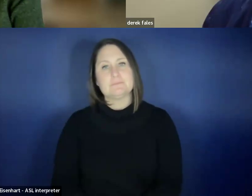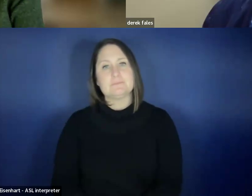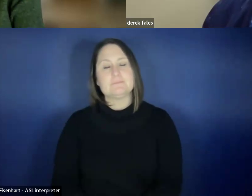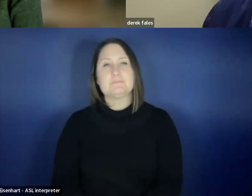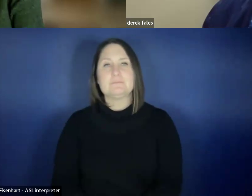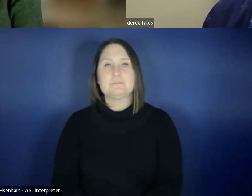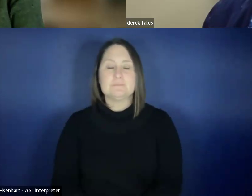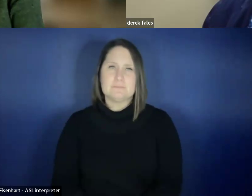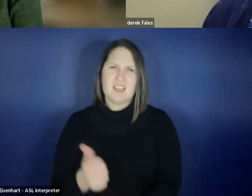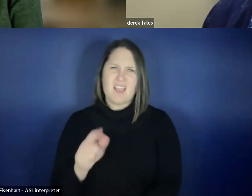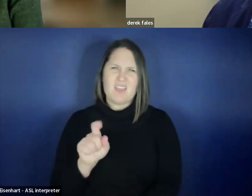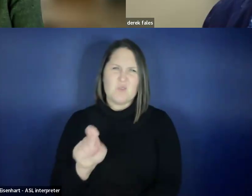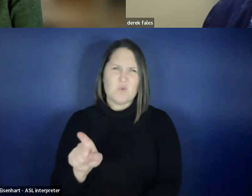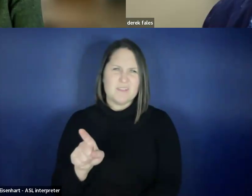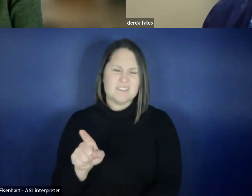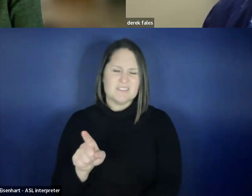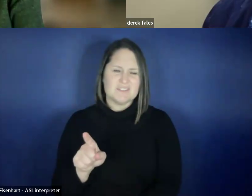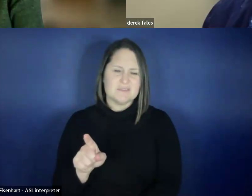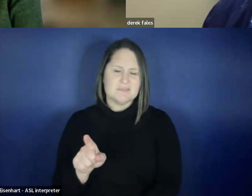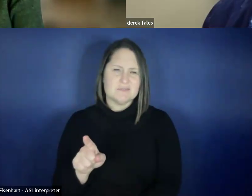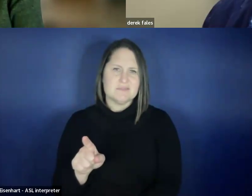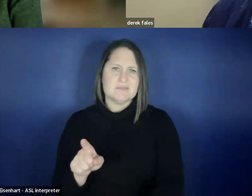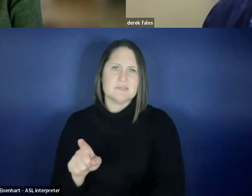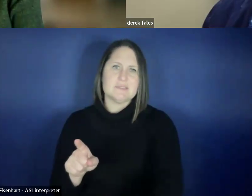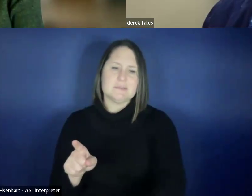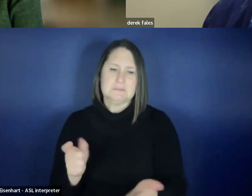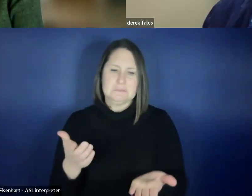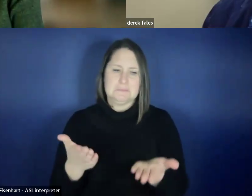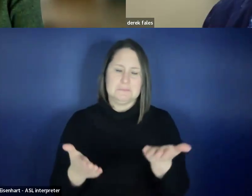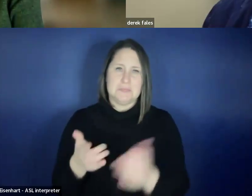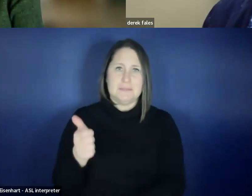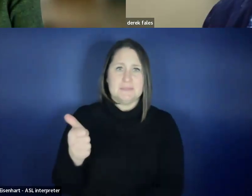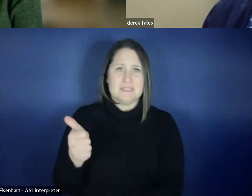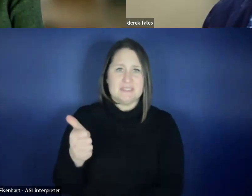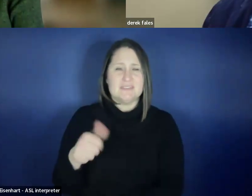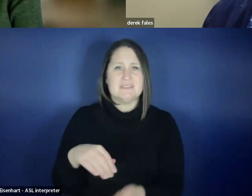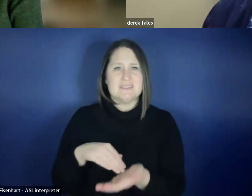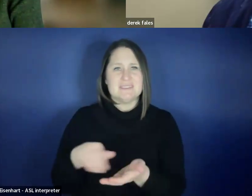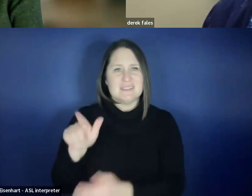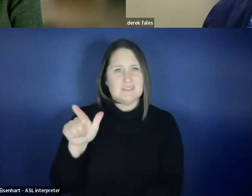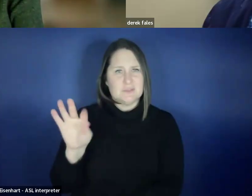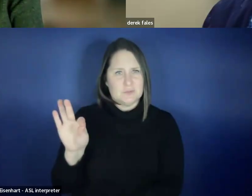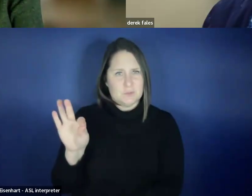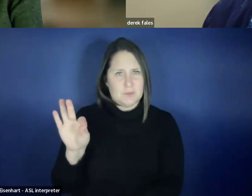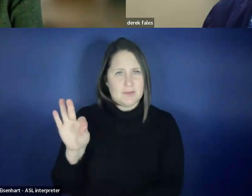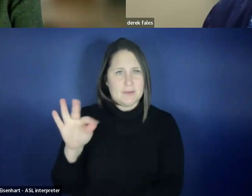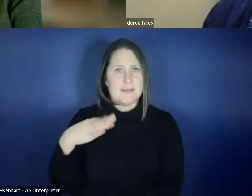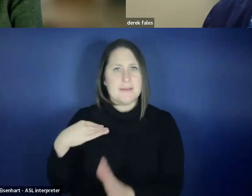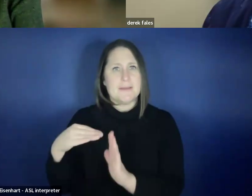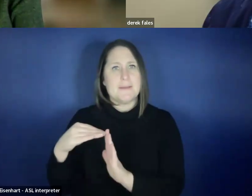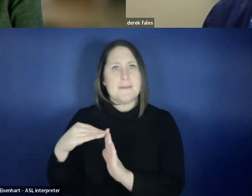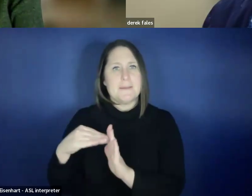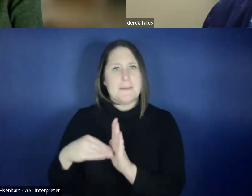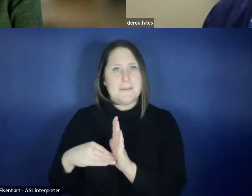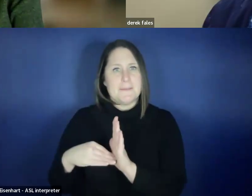There's a question, I think, for somebody who maybe they're in Section 29 and they apply